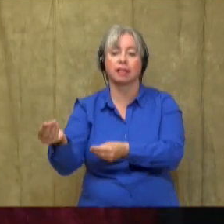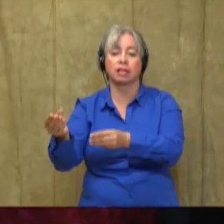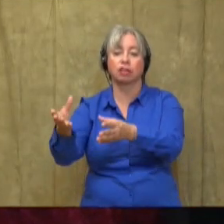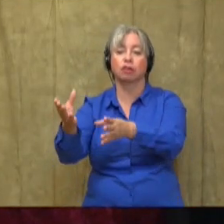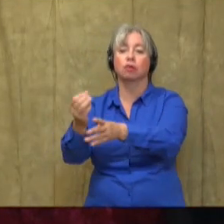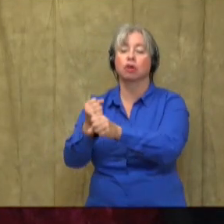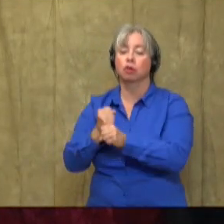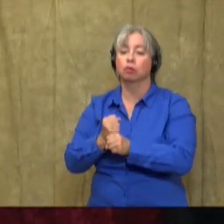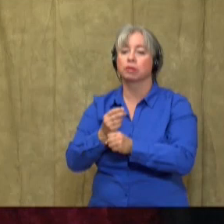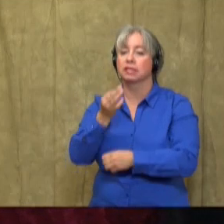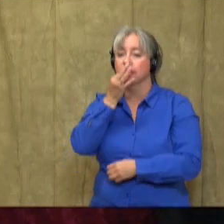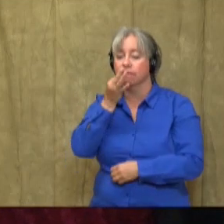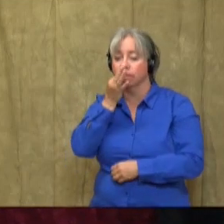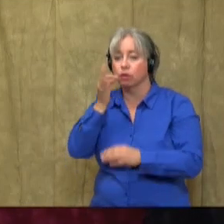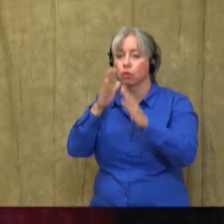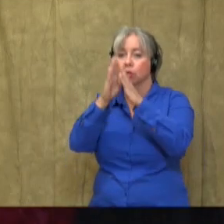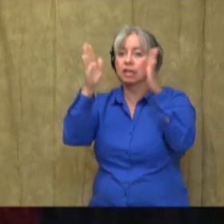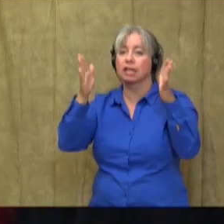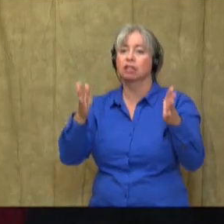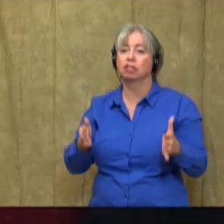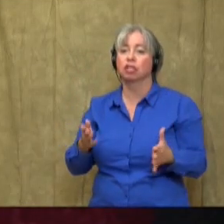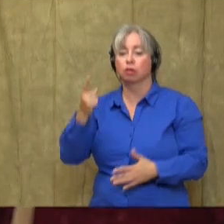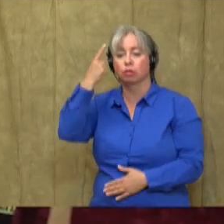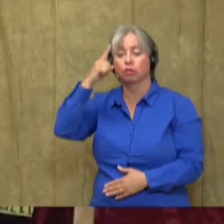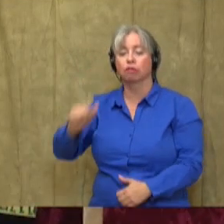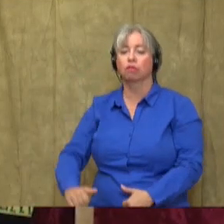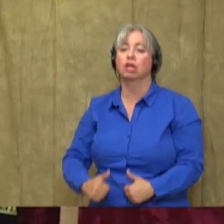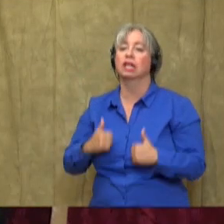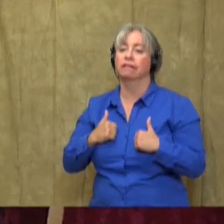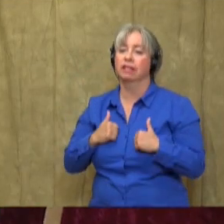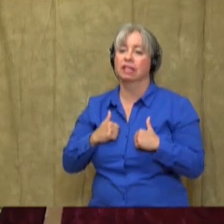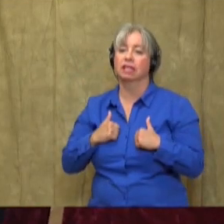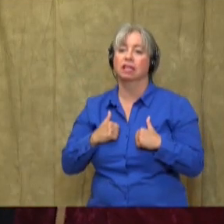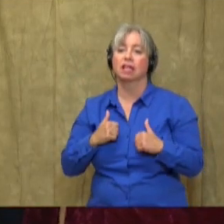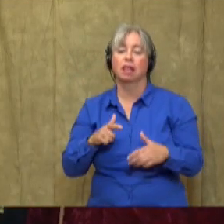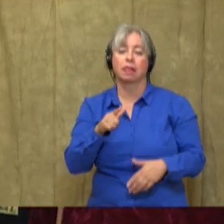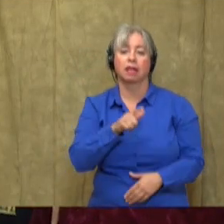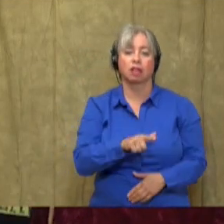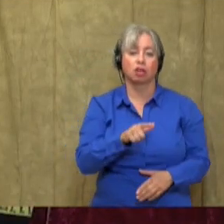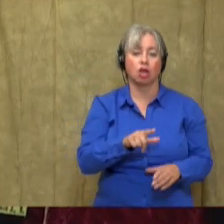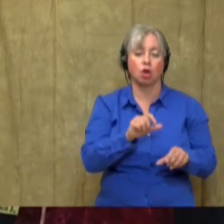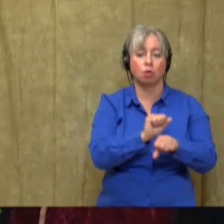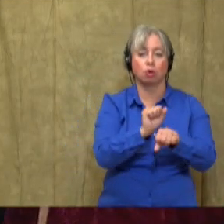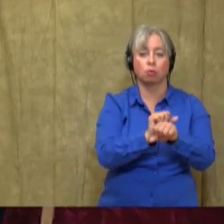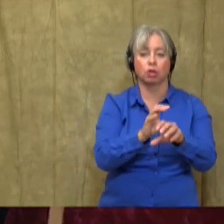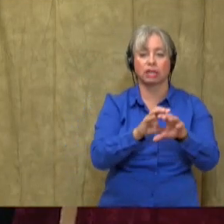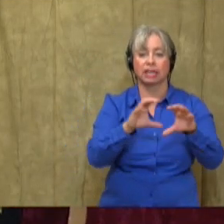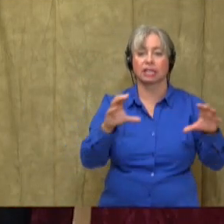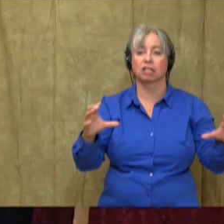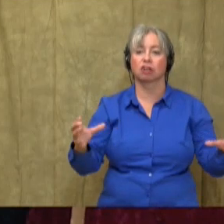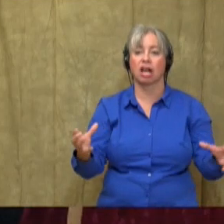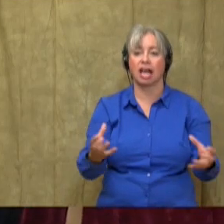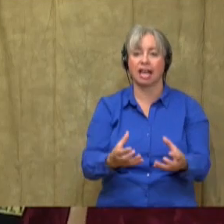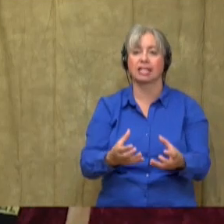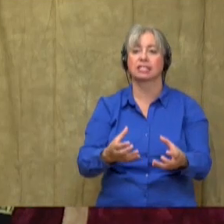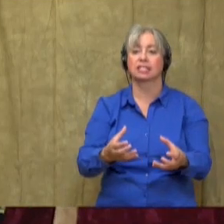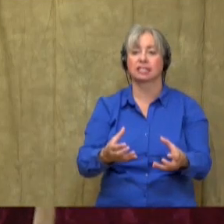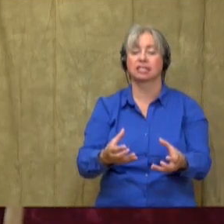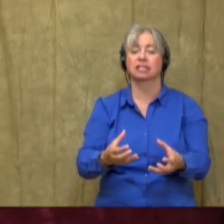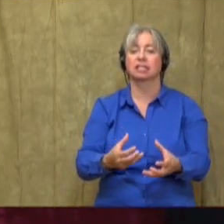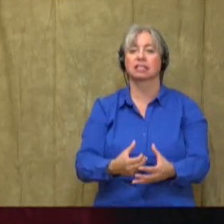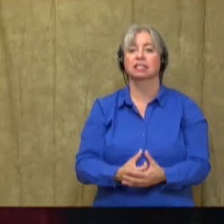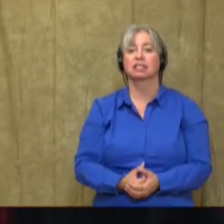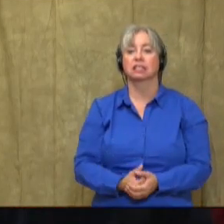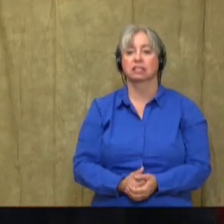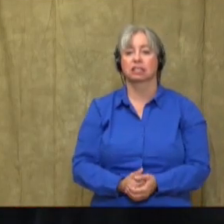and hopefully some shelter over your head. So we've got this lower working class. And we're going to see something interesting that's going to happen for these